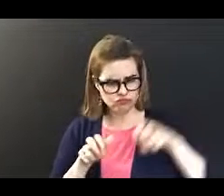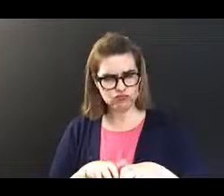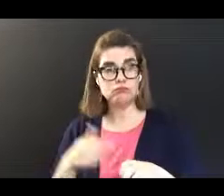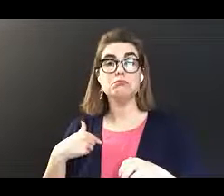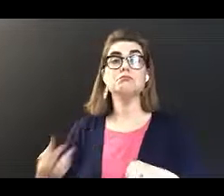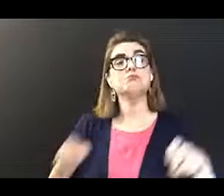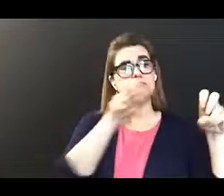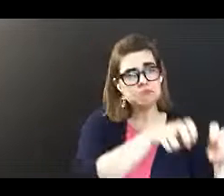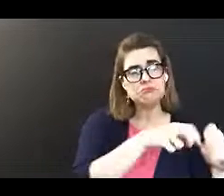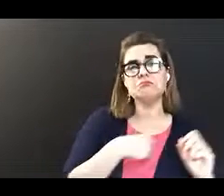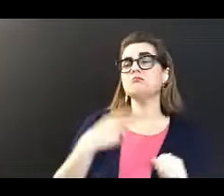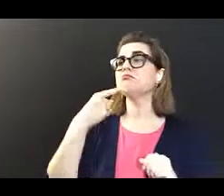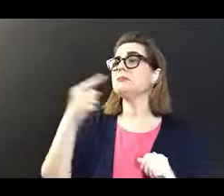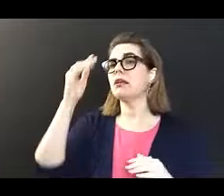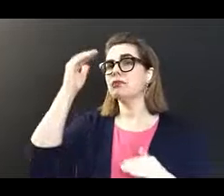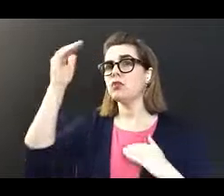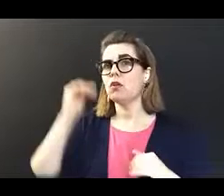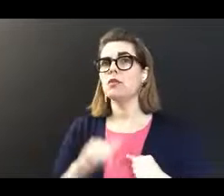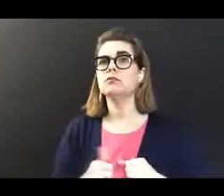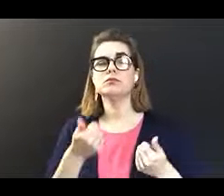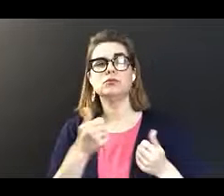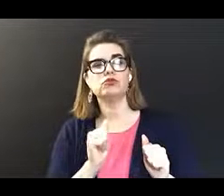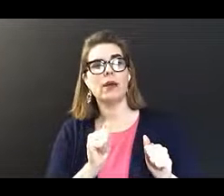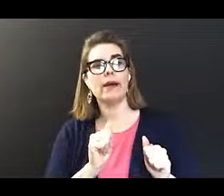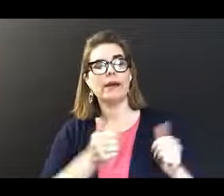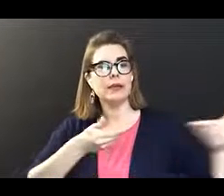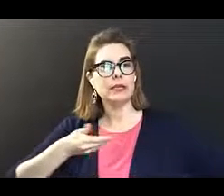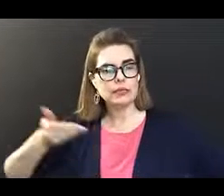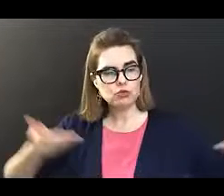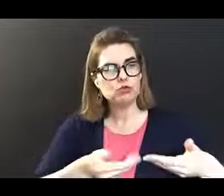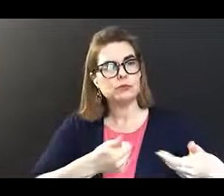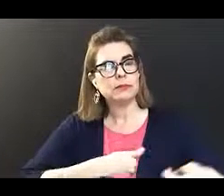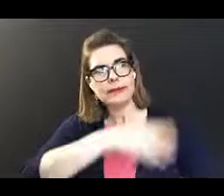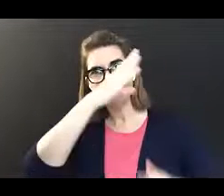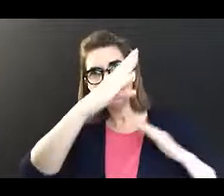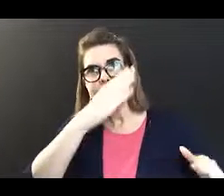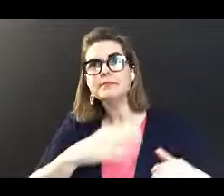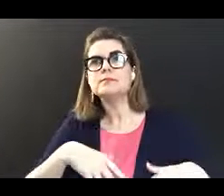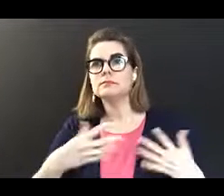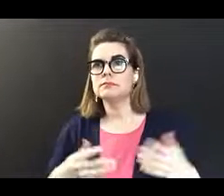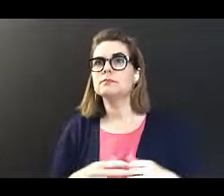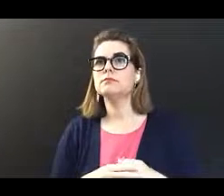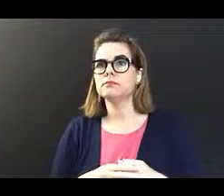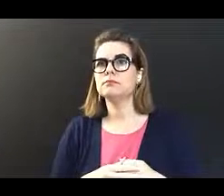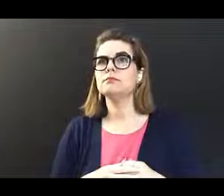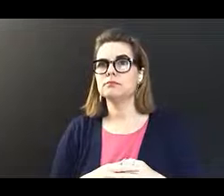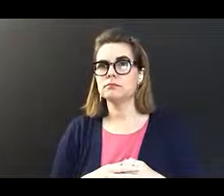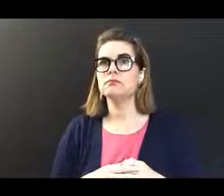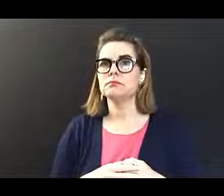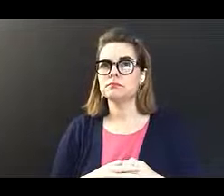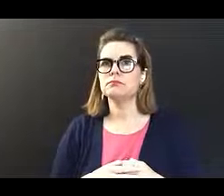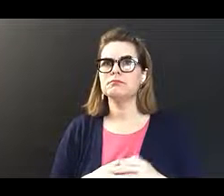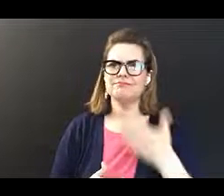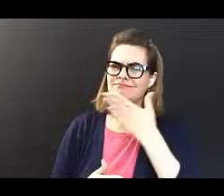Tell an adult, outreach to the student. Awesome. All right. And so thank you.